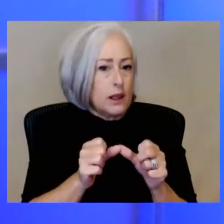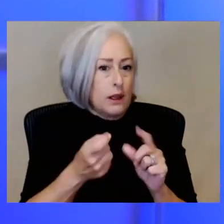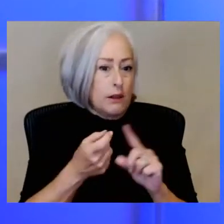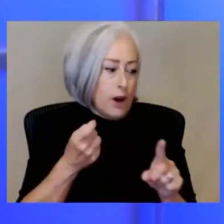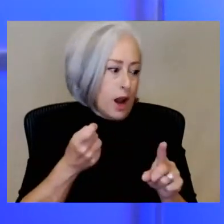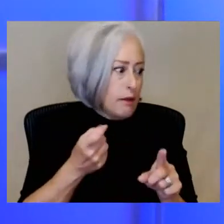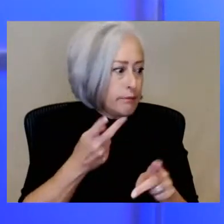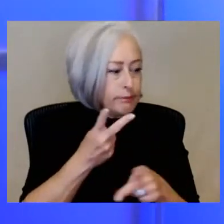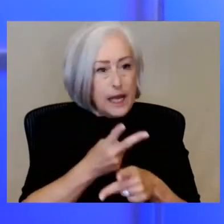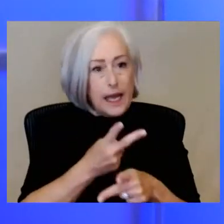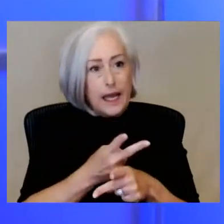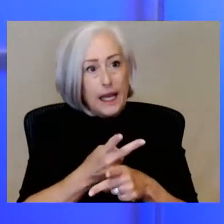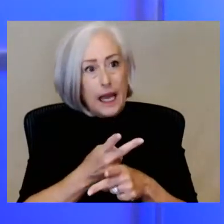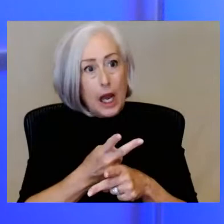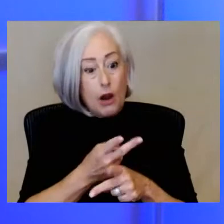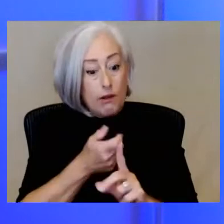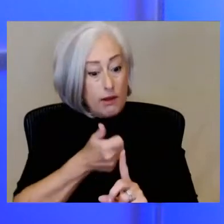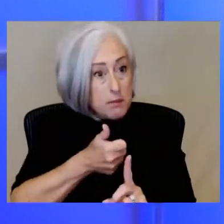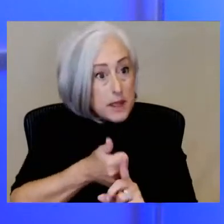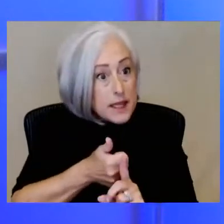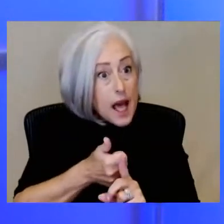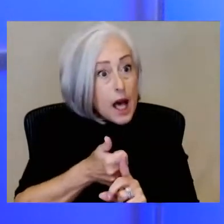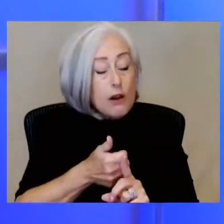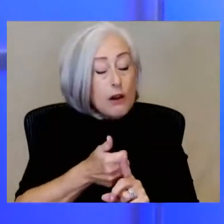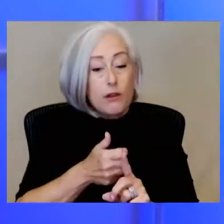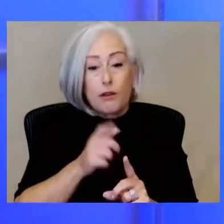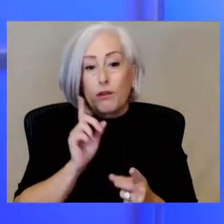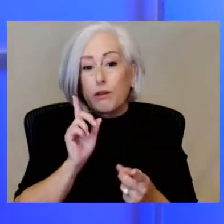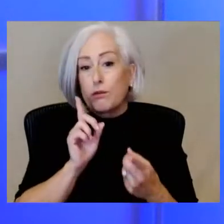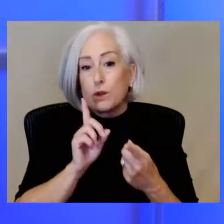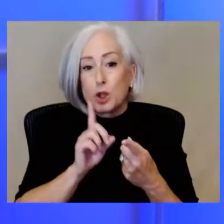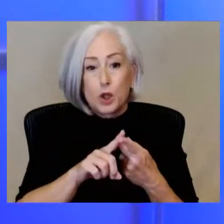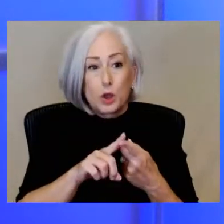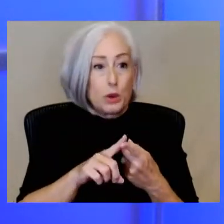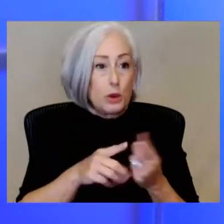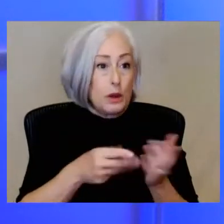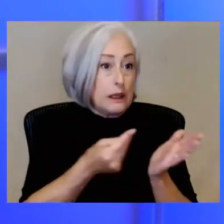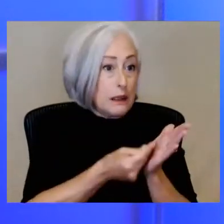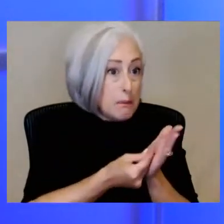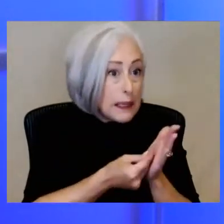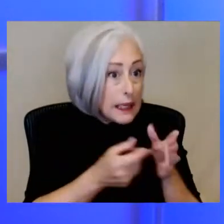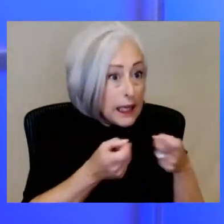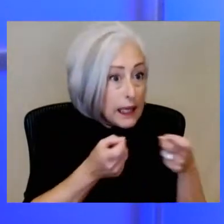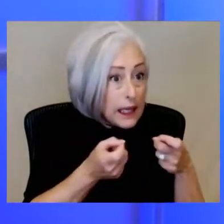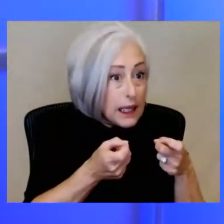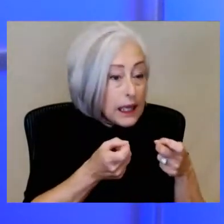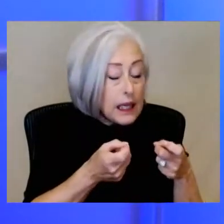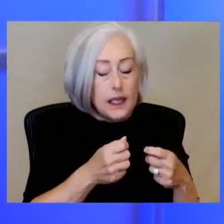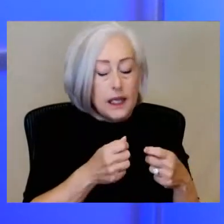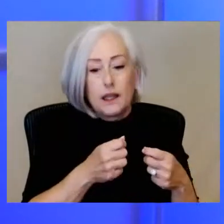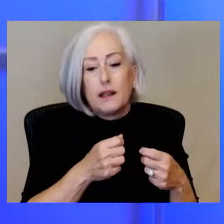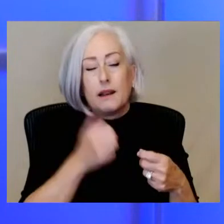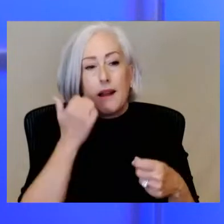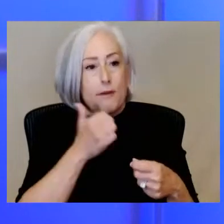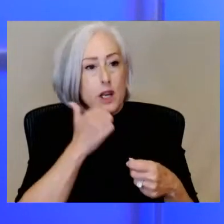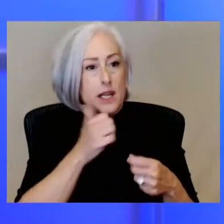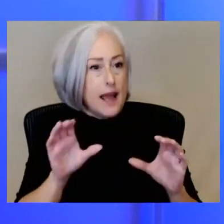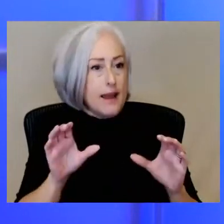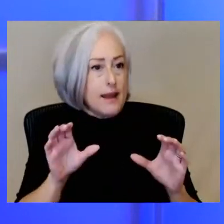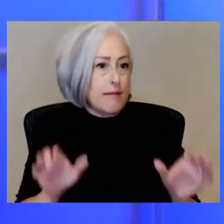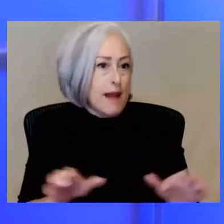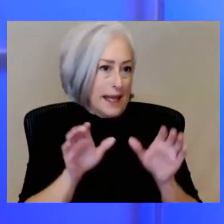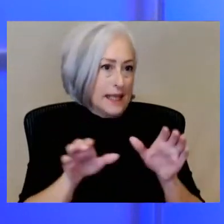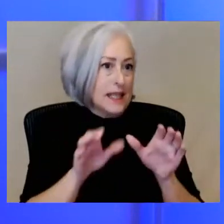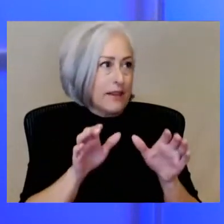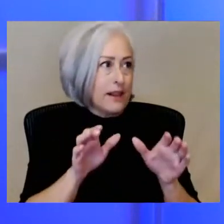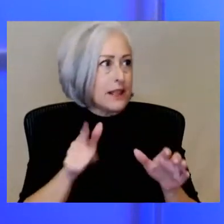yourself to the things that the finances and those day-to-day activities that we sort of take for granted when we